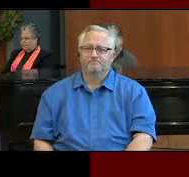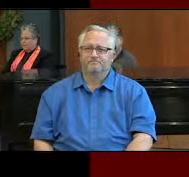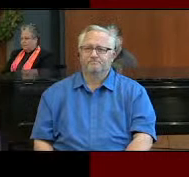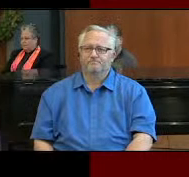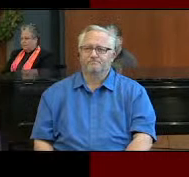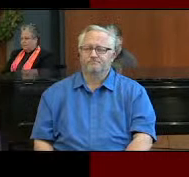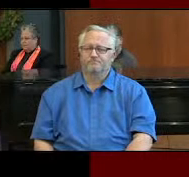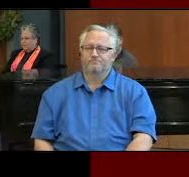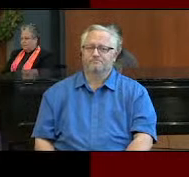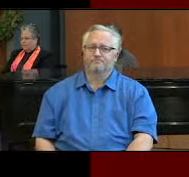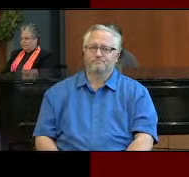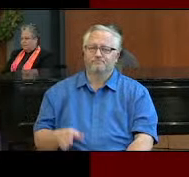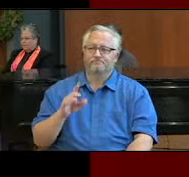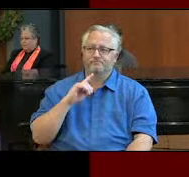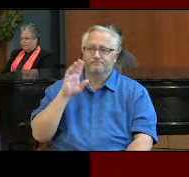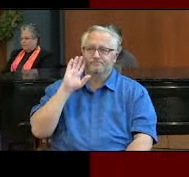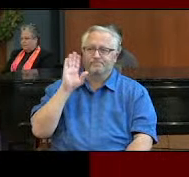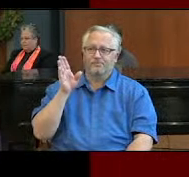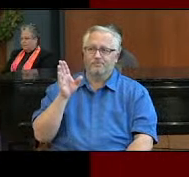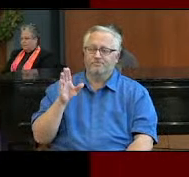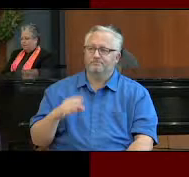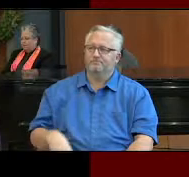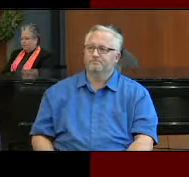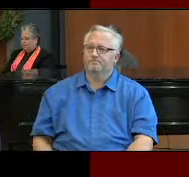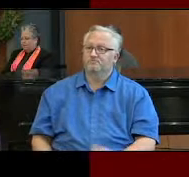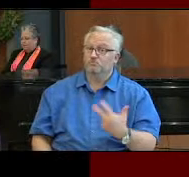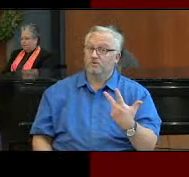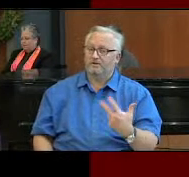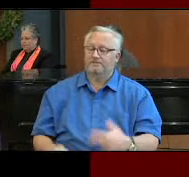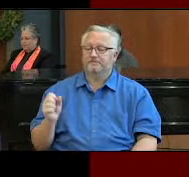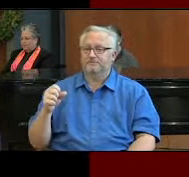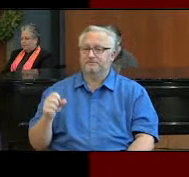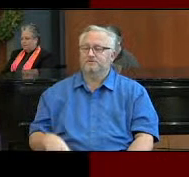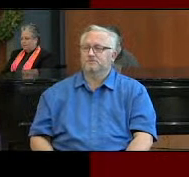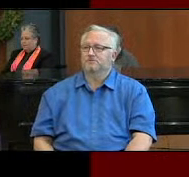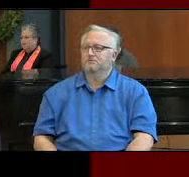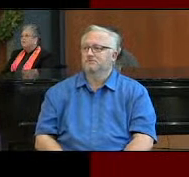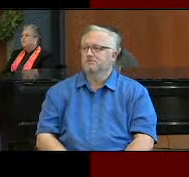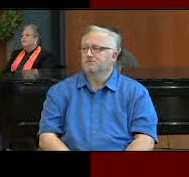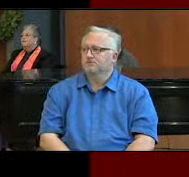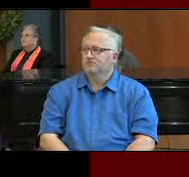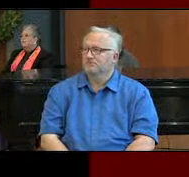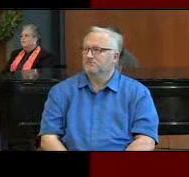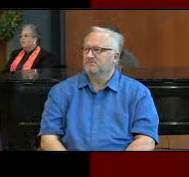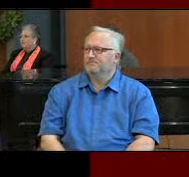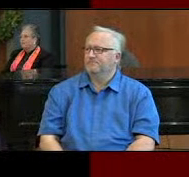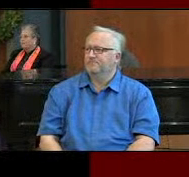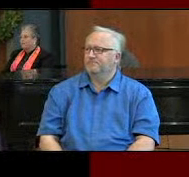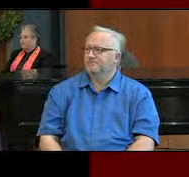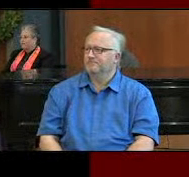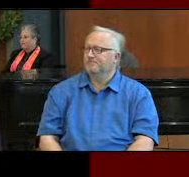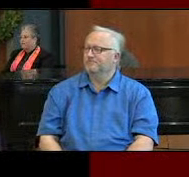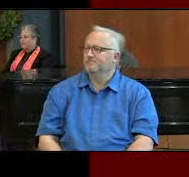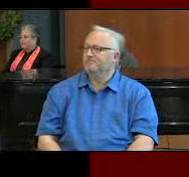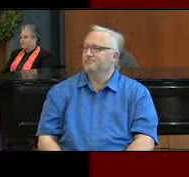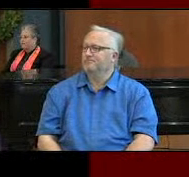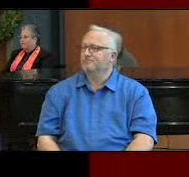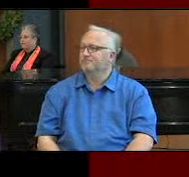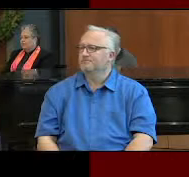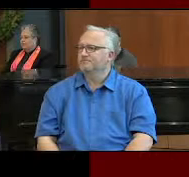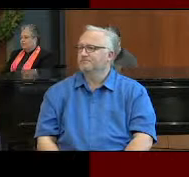Hola. Tres. ¿Tres? Sí. ¿Pollo o carne? Carne. Por favor.